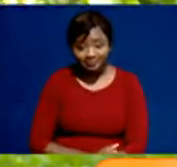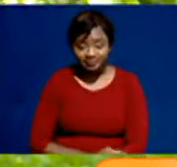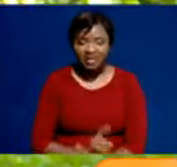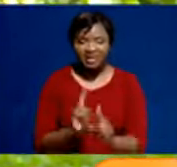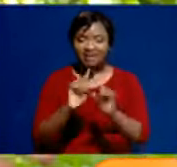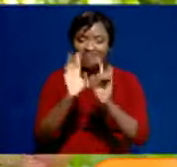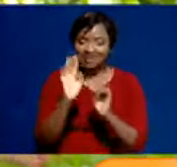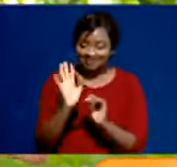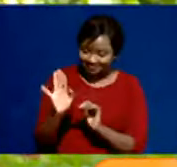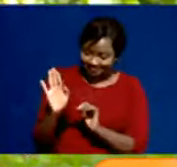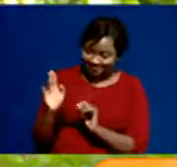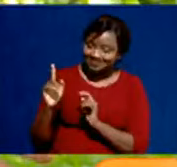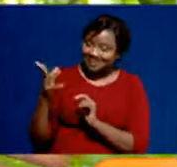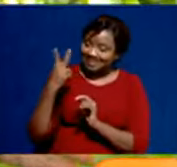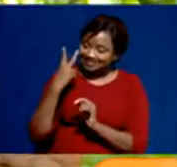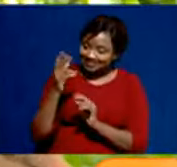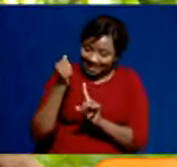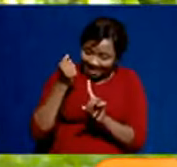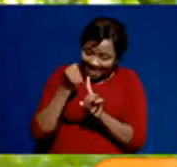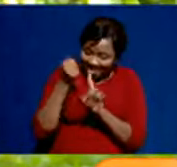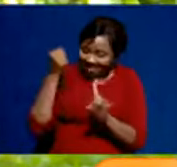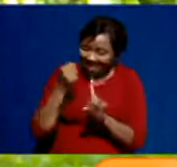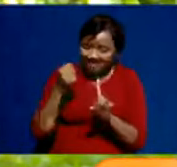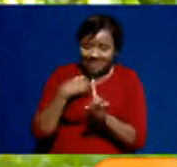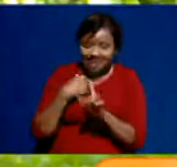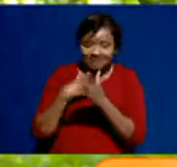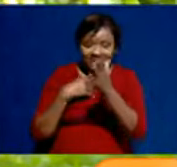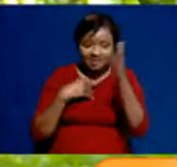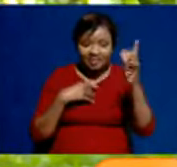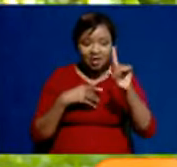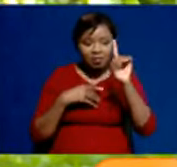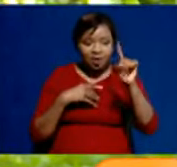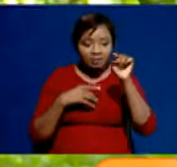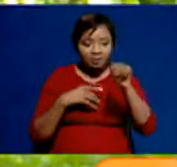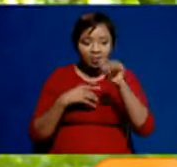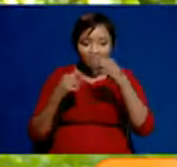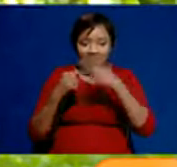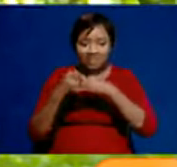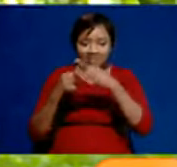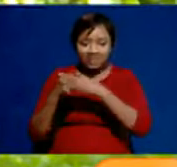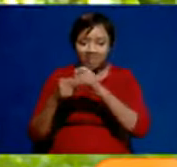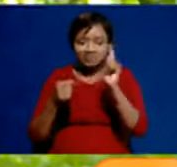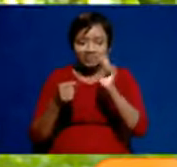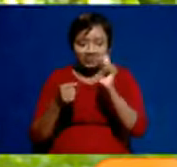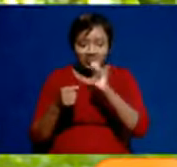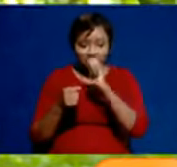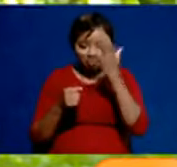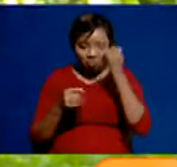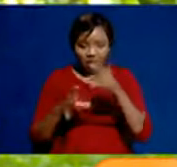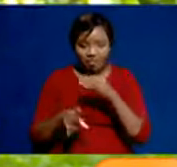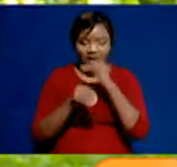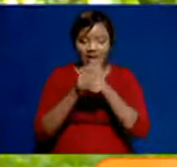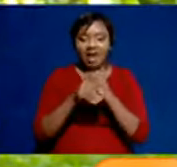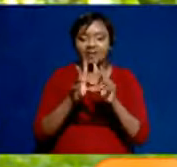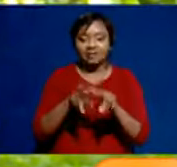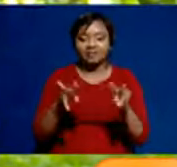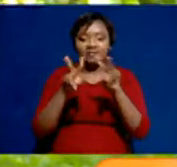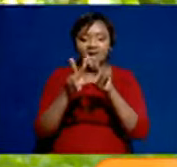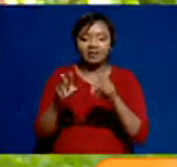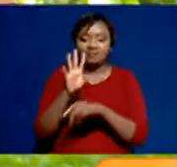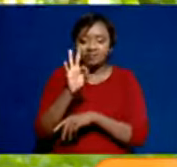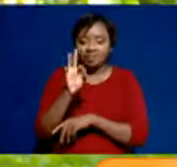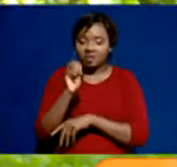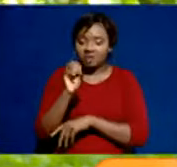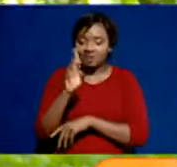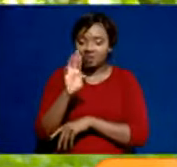external debt, the impact is actually 1.88 trillion shillings, which is because of the forex. Yeah. The Kenya